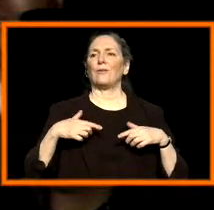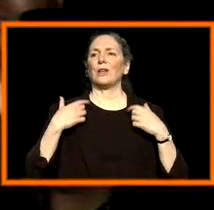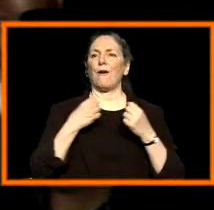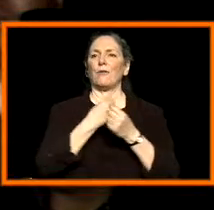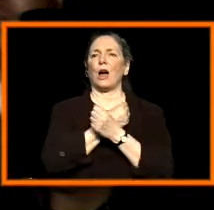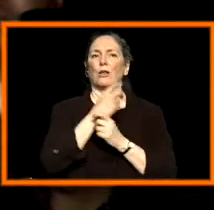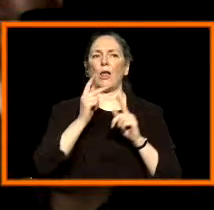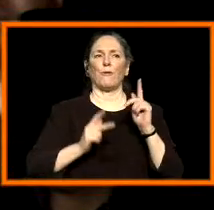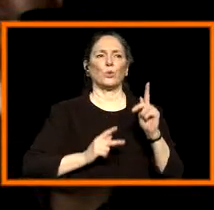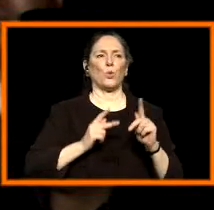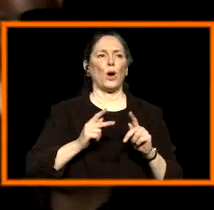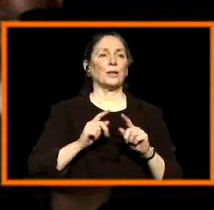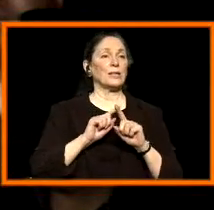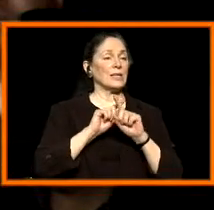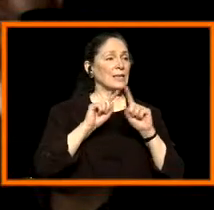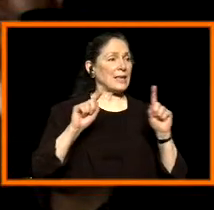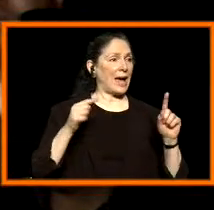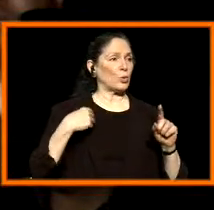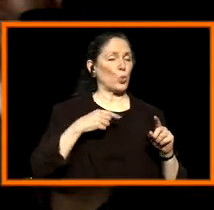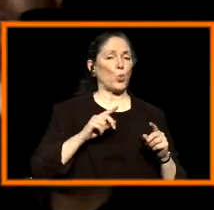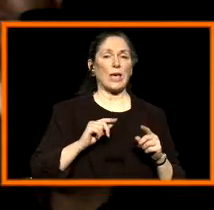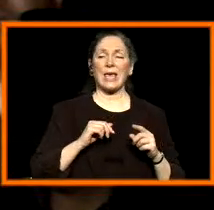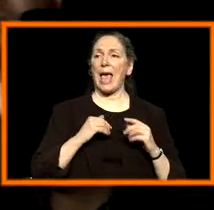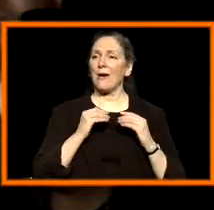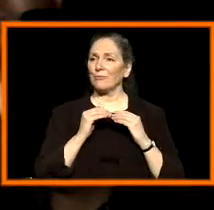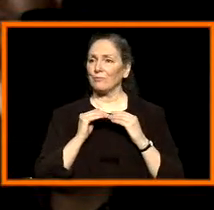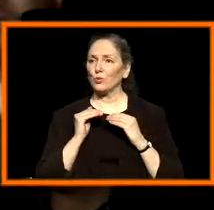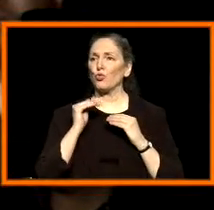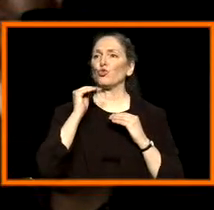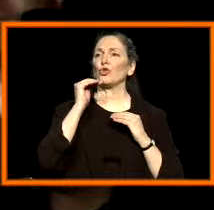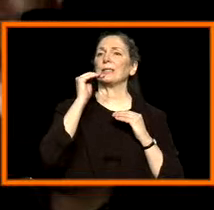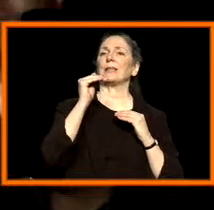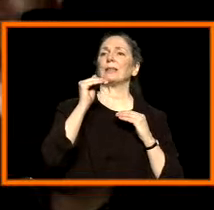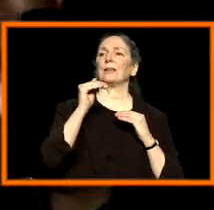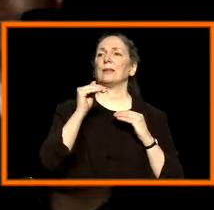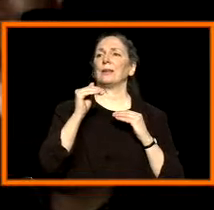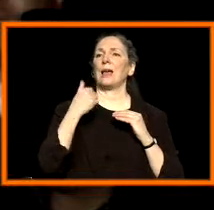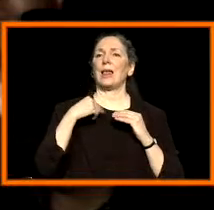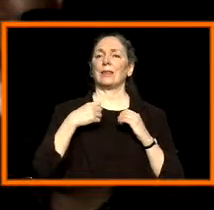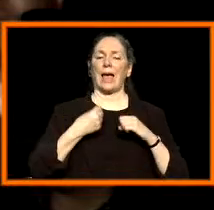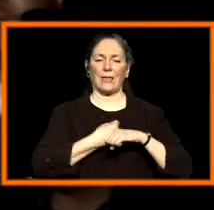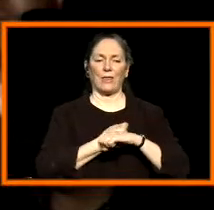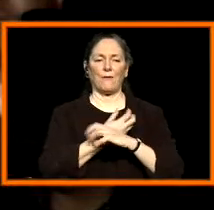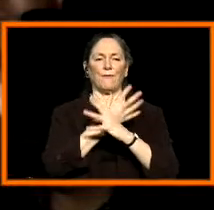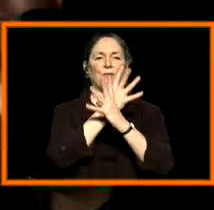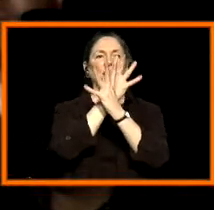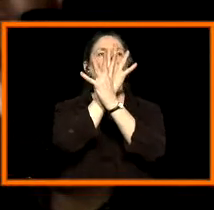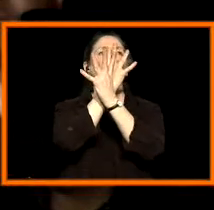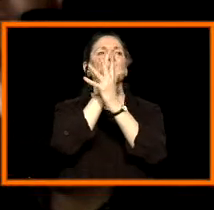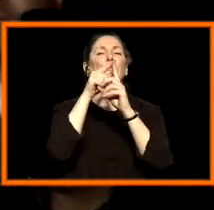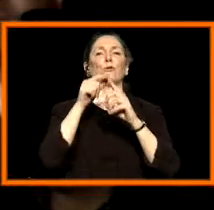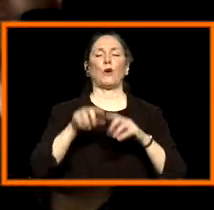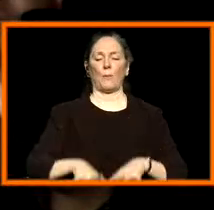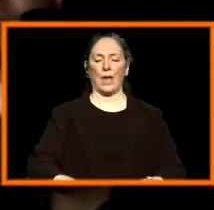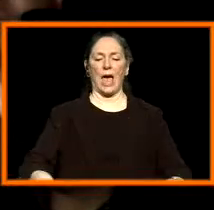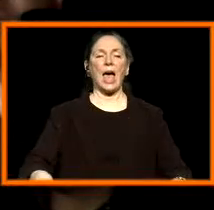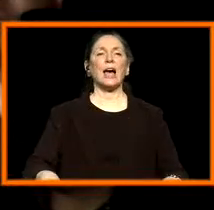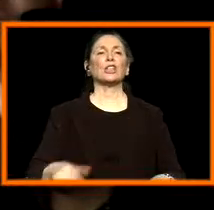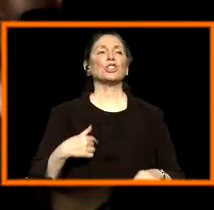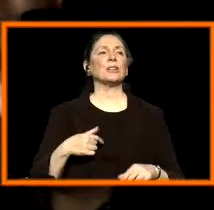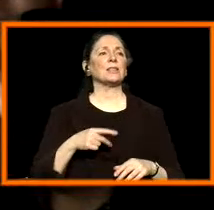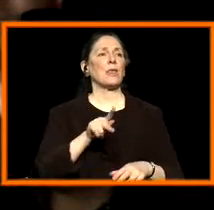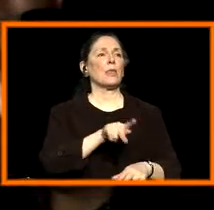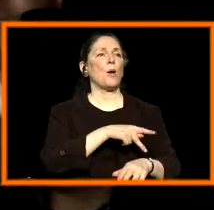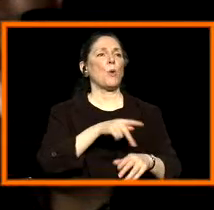ones. Yet we have risen like the phoenix from the ashes. The